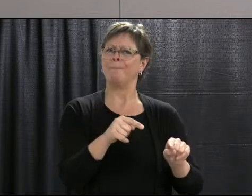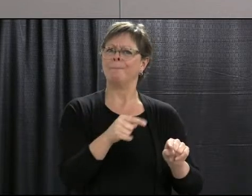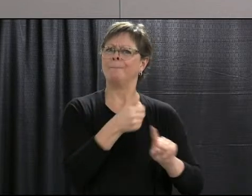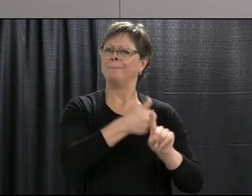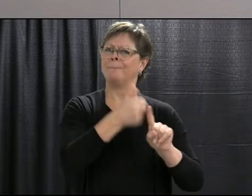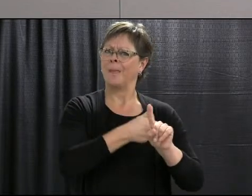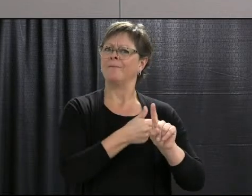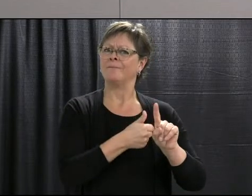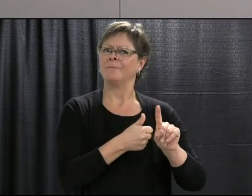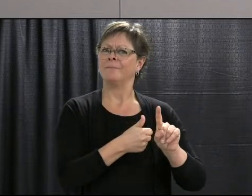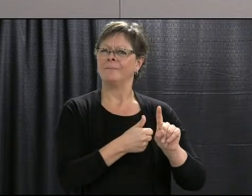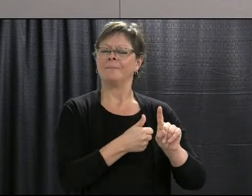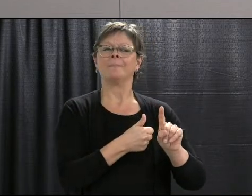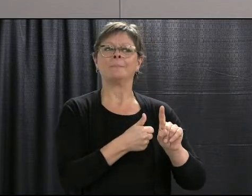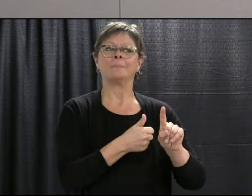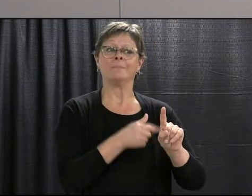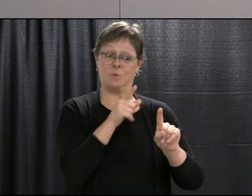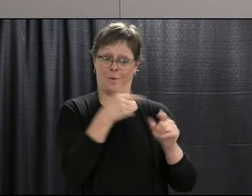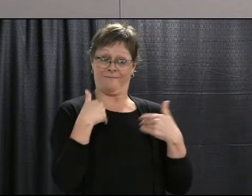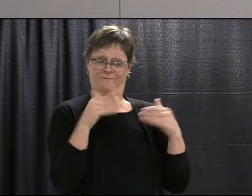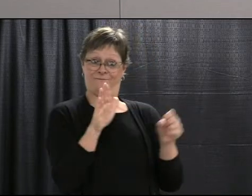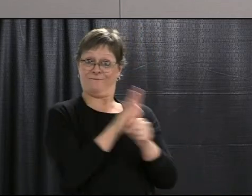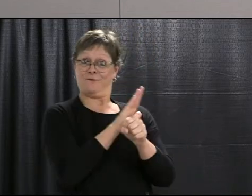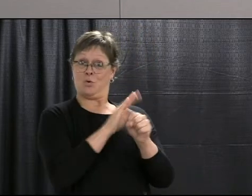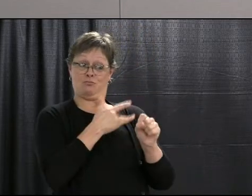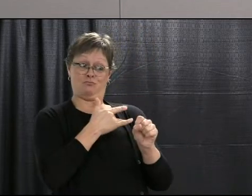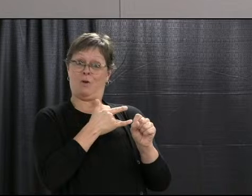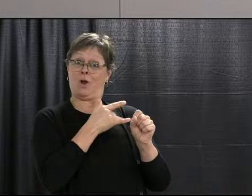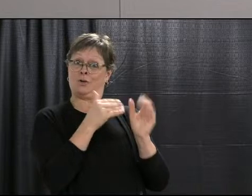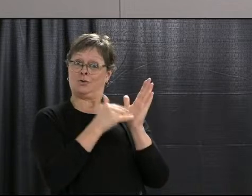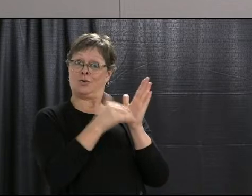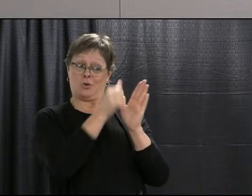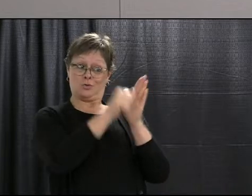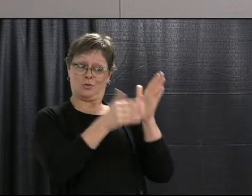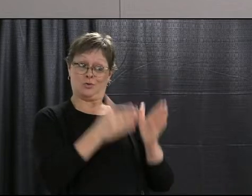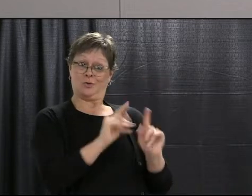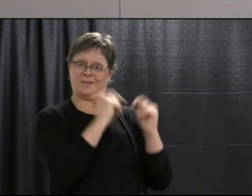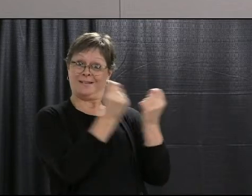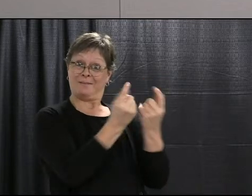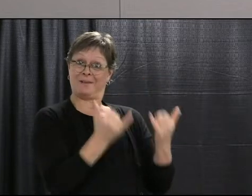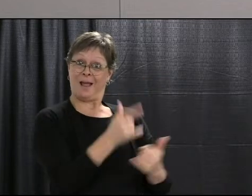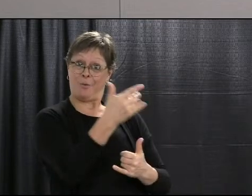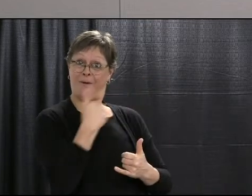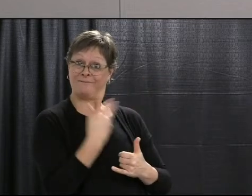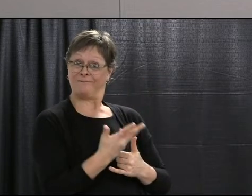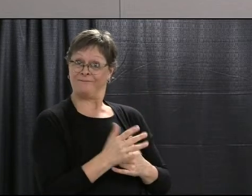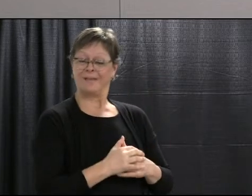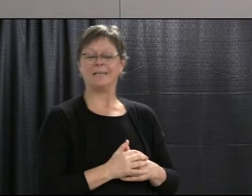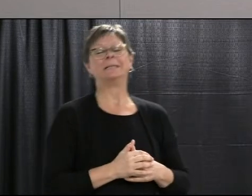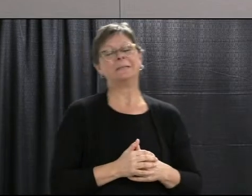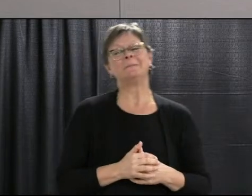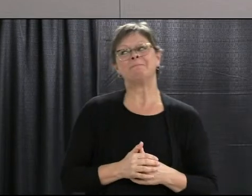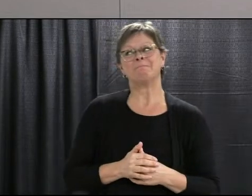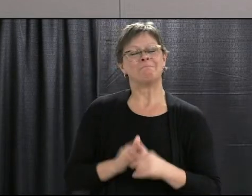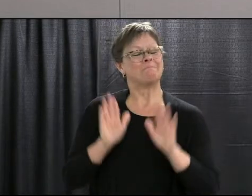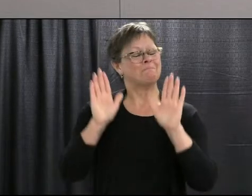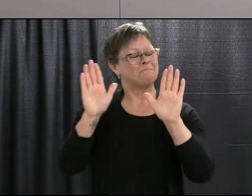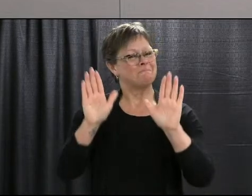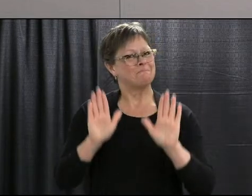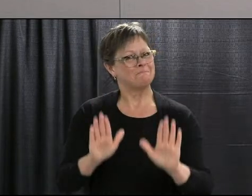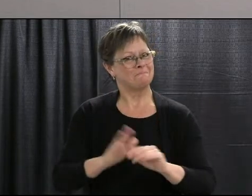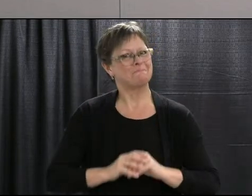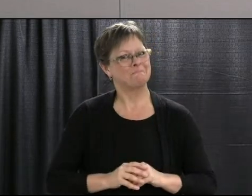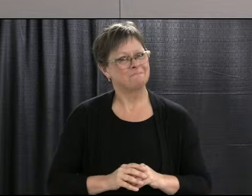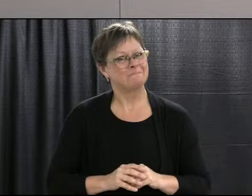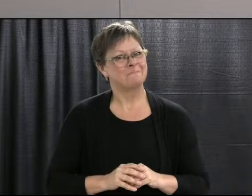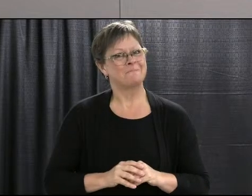have a full cardiac team right now? Sure, yeah, no, it's wonderful. You know, we started